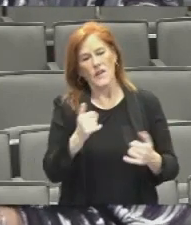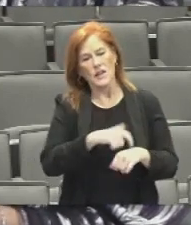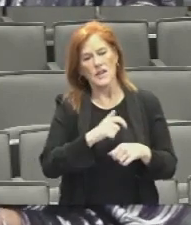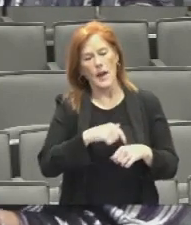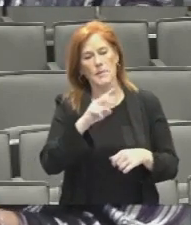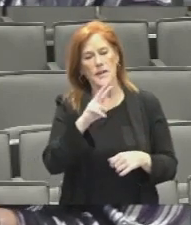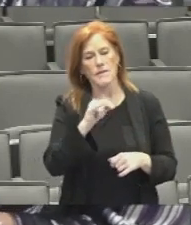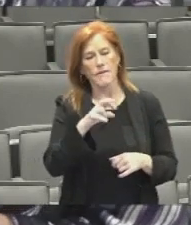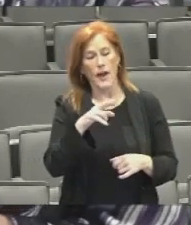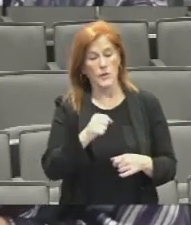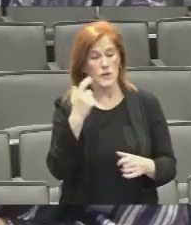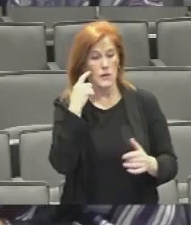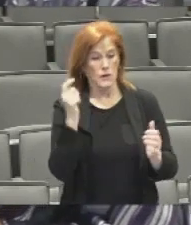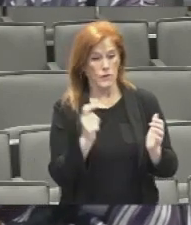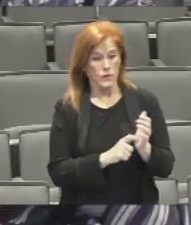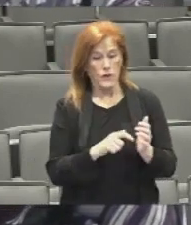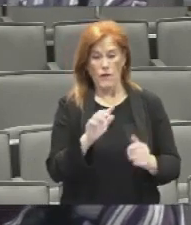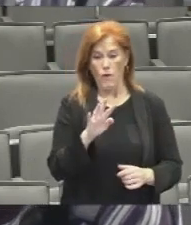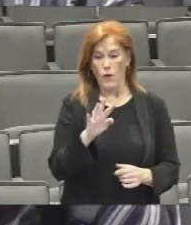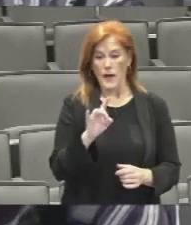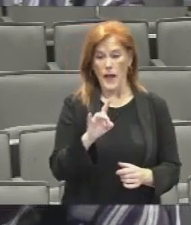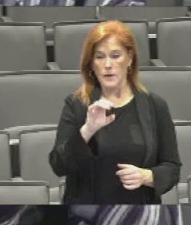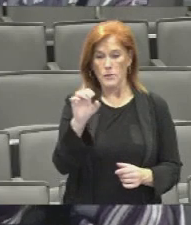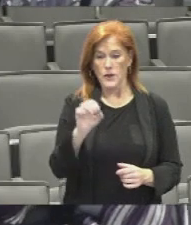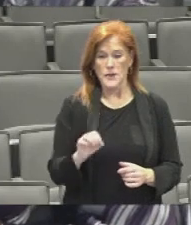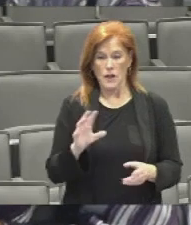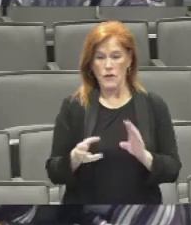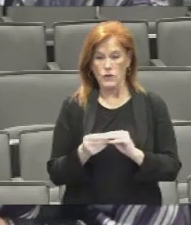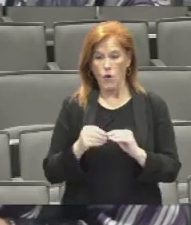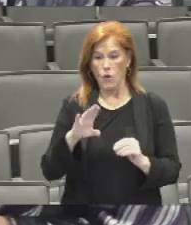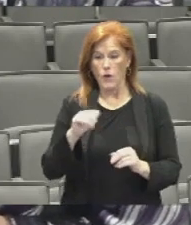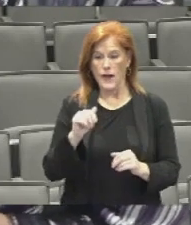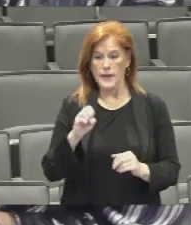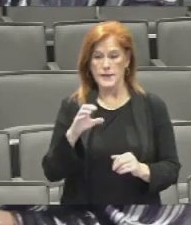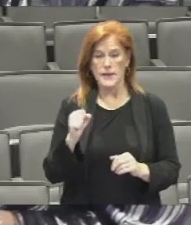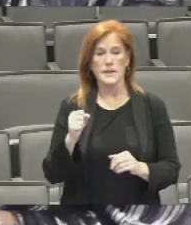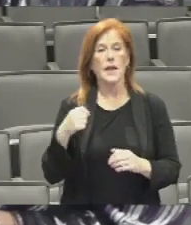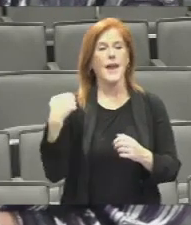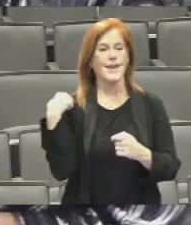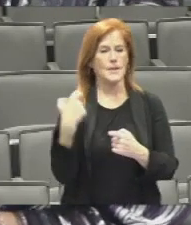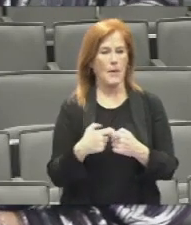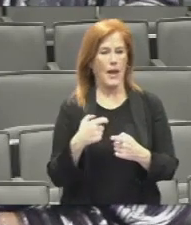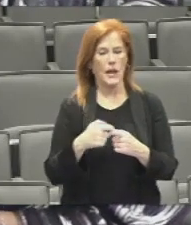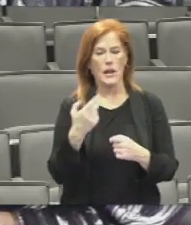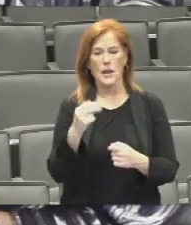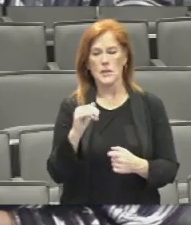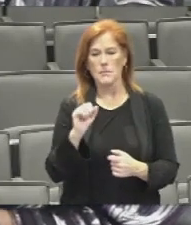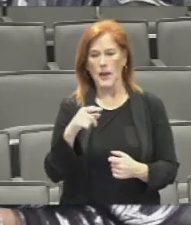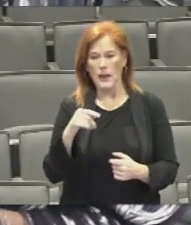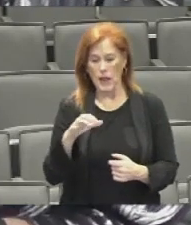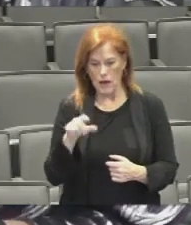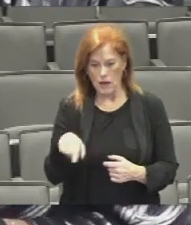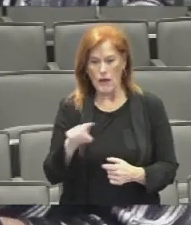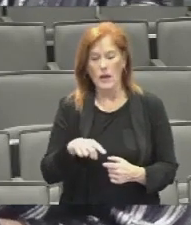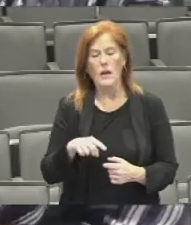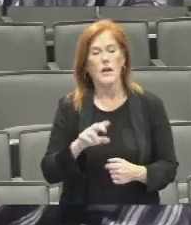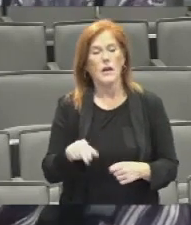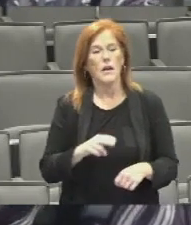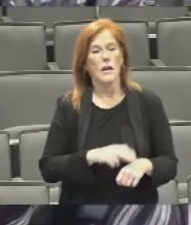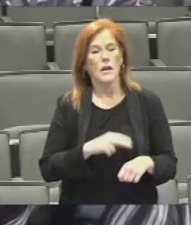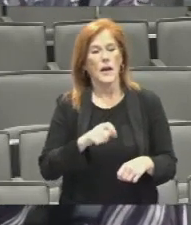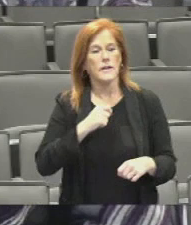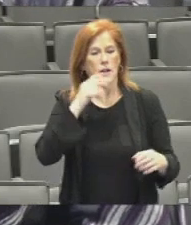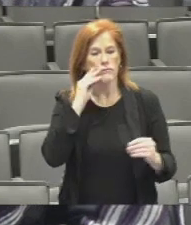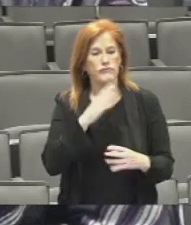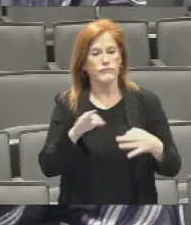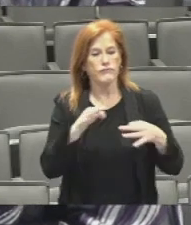virus. And we see 48% of our cases are in our Hispanic population. Of course, I need to tell